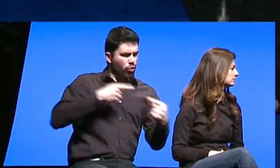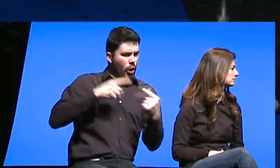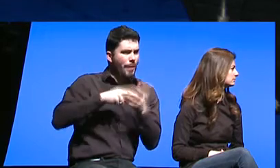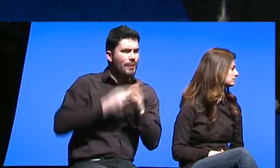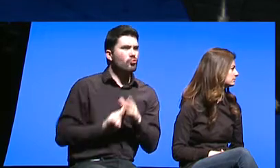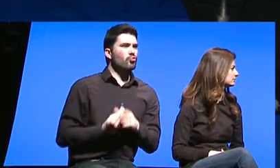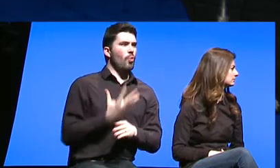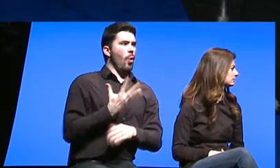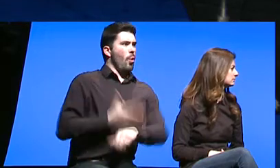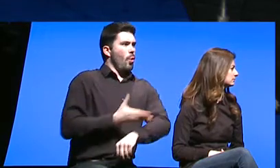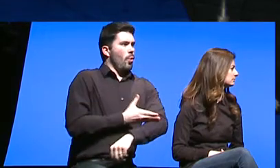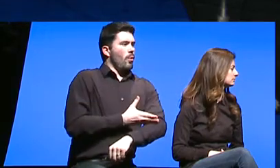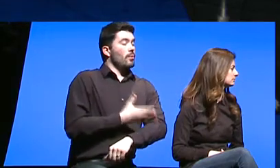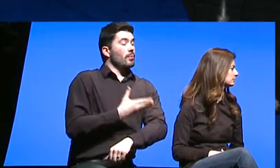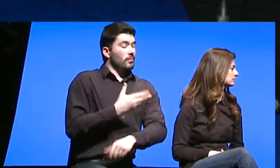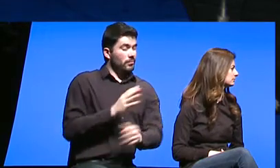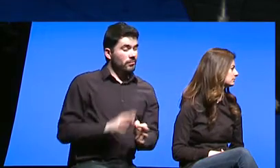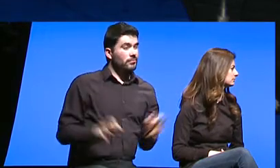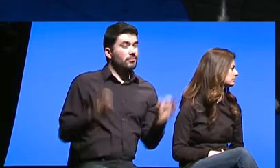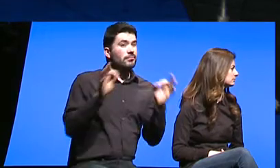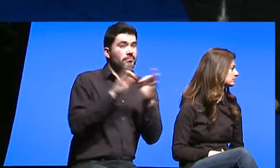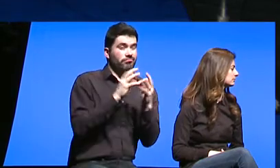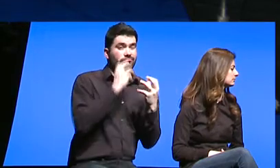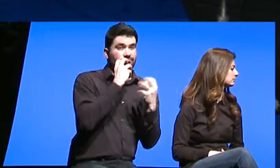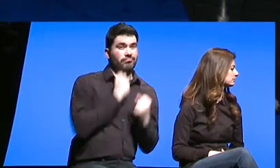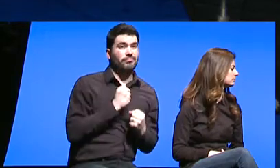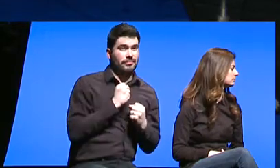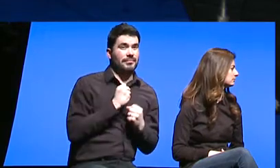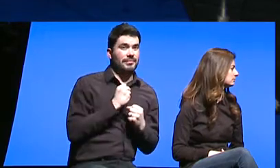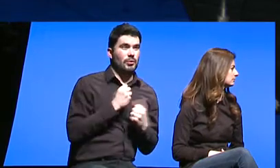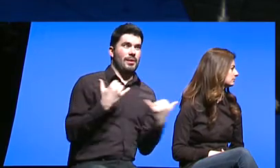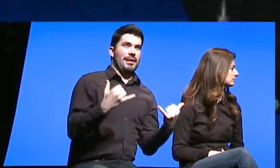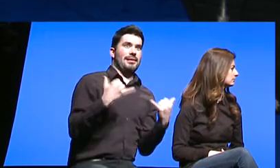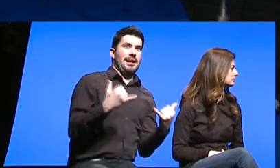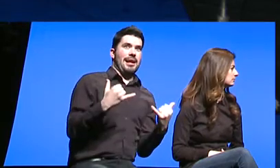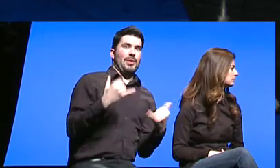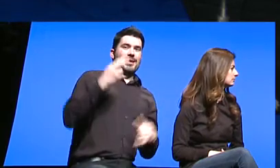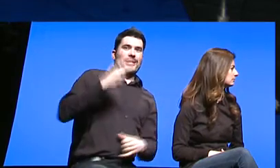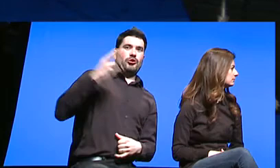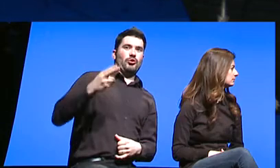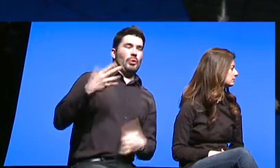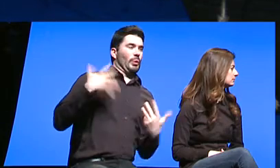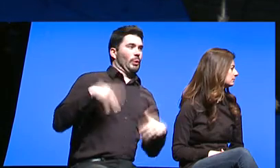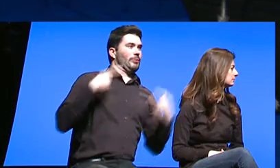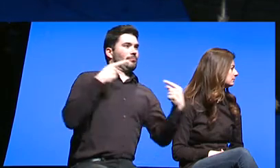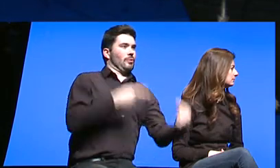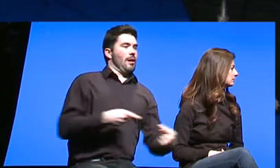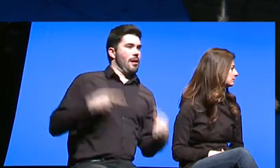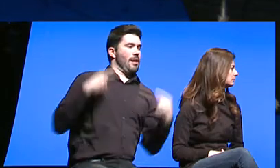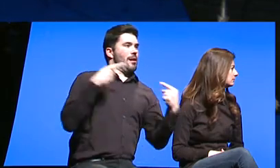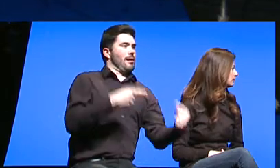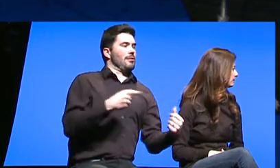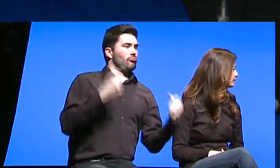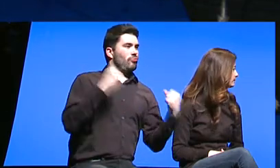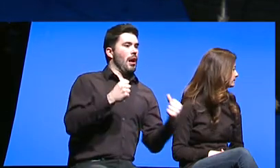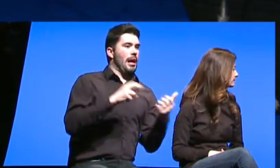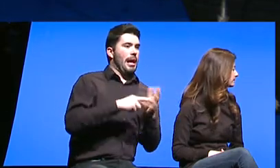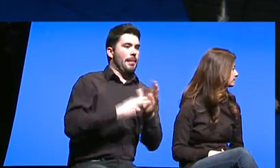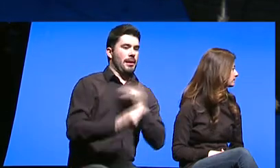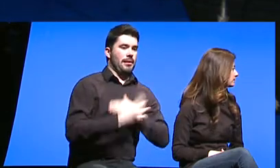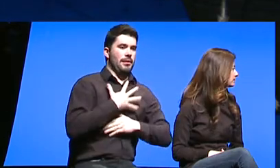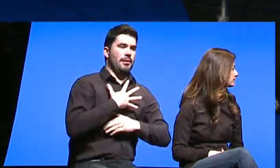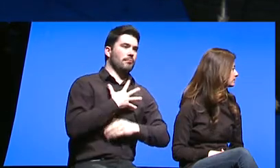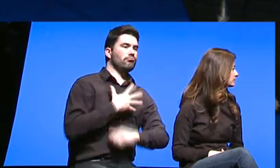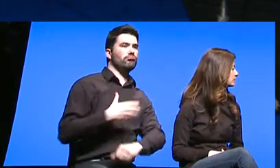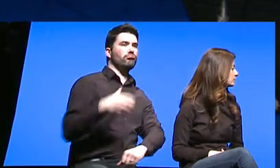important. And I think in times like this where we have to struggle immensely, I think that's going to make us stronger as a people, and that's going to make us stronger as